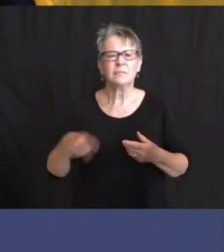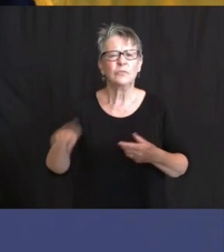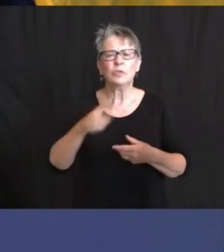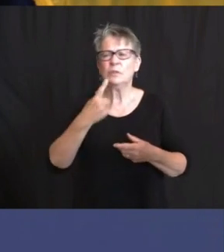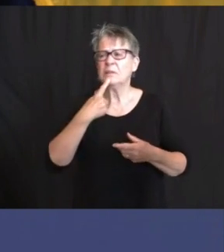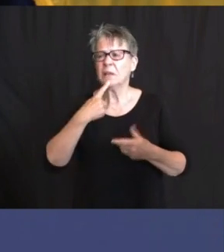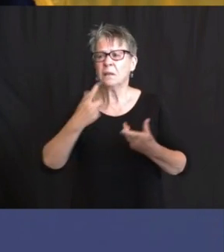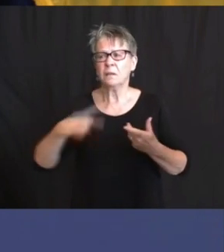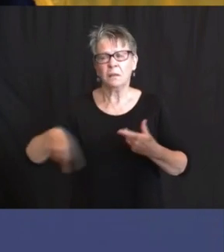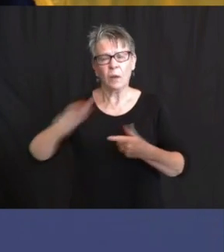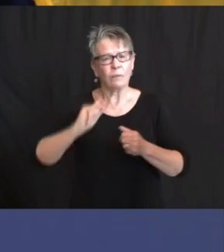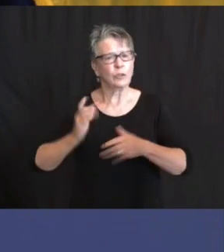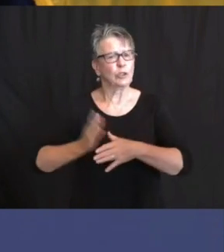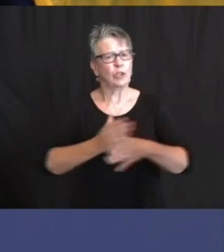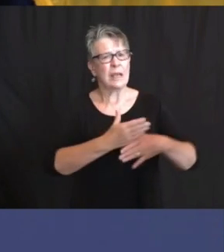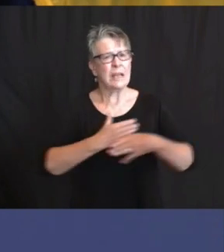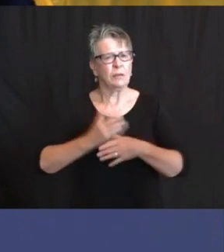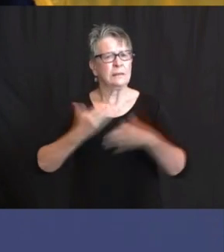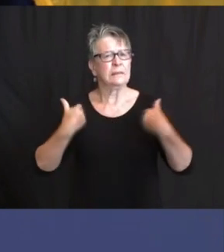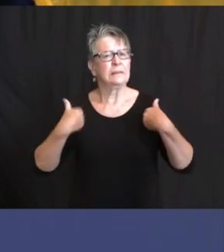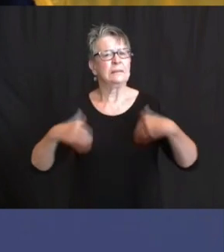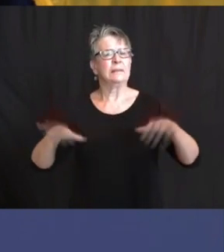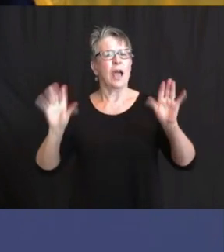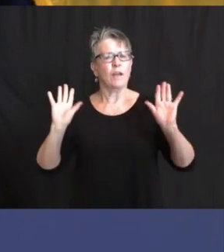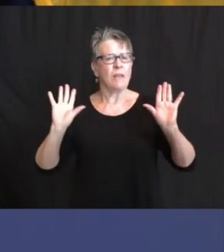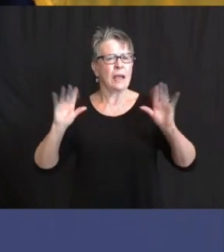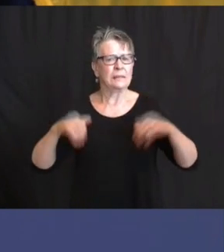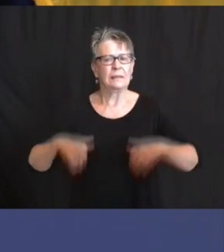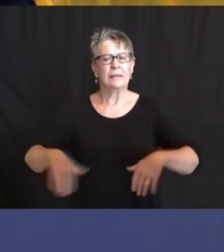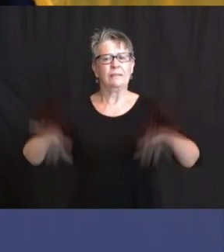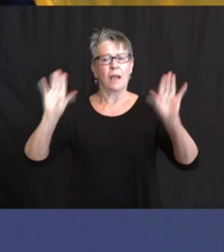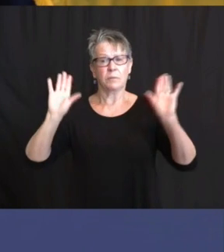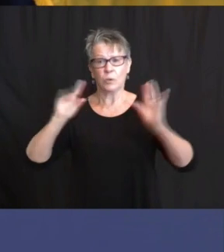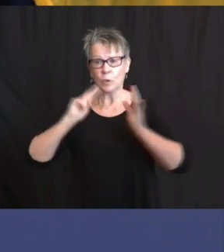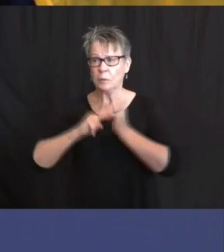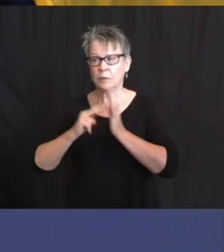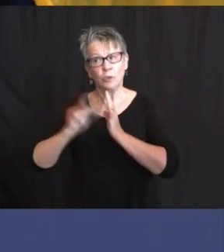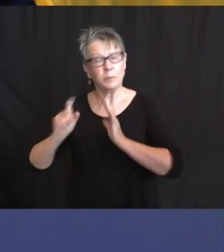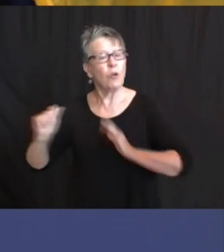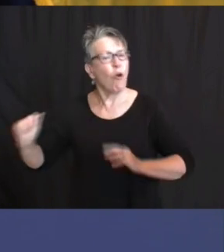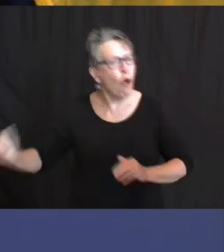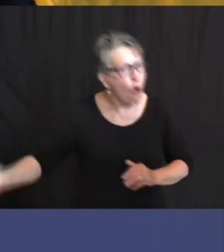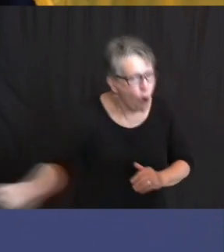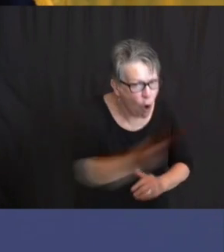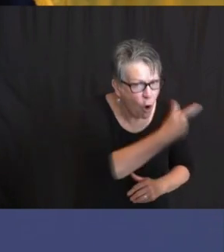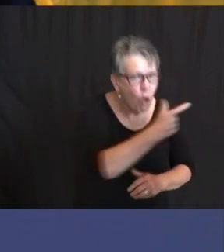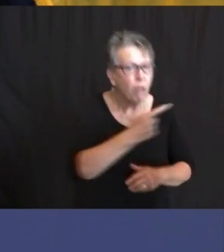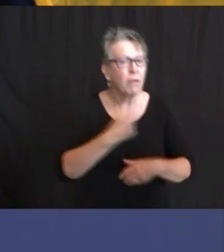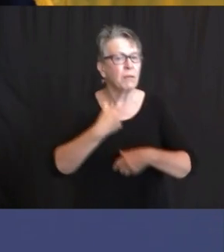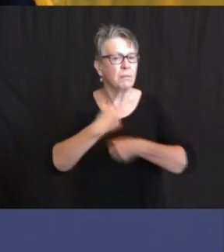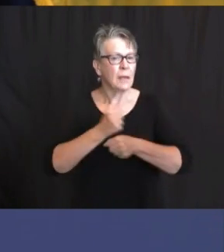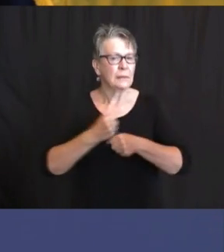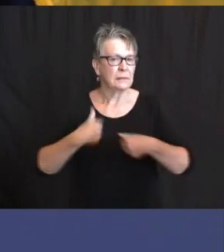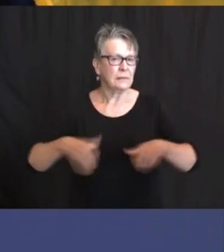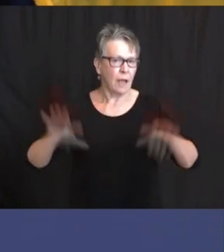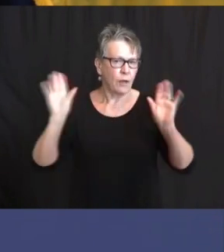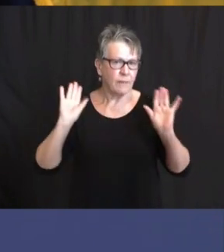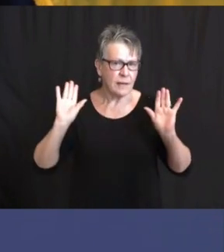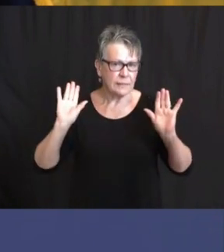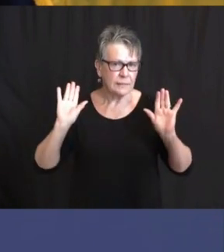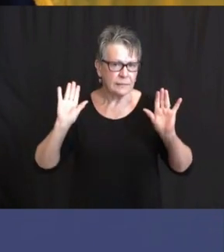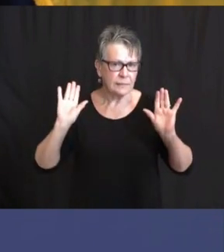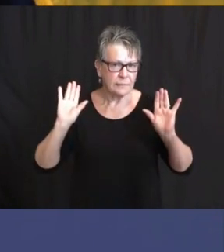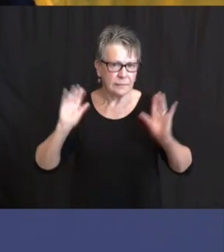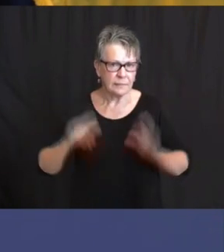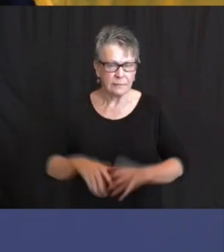ed parameters, I think you should submit your resume as a potential candidate to succeed Zakia. I'll let her answer that. I love